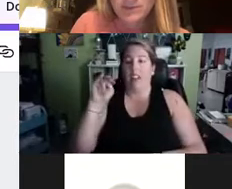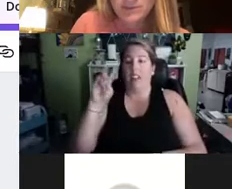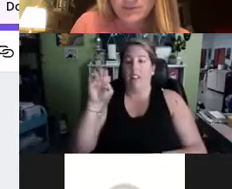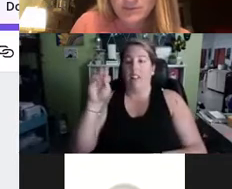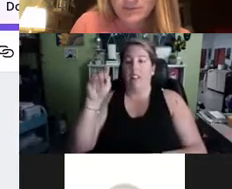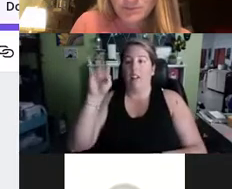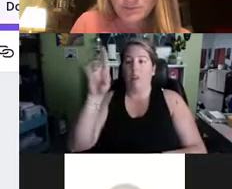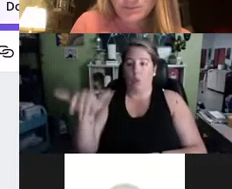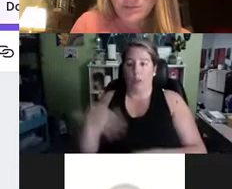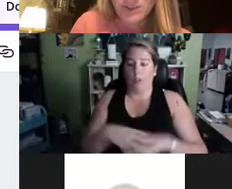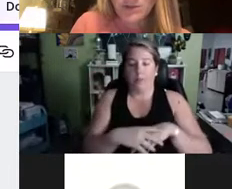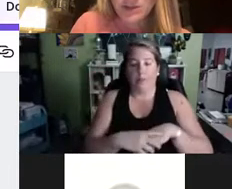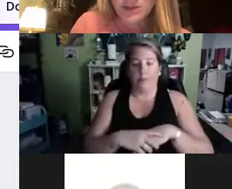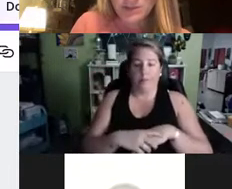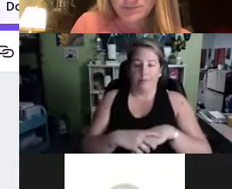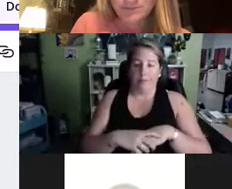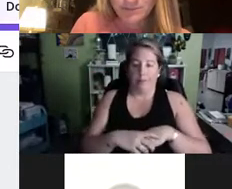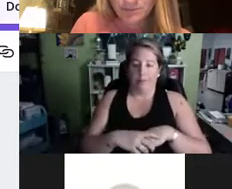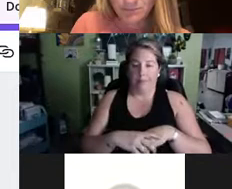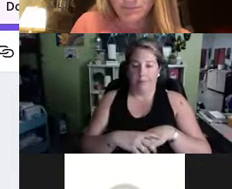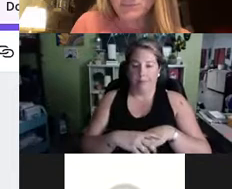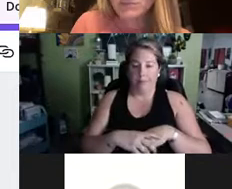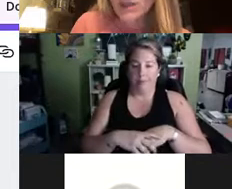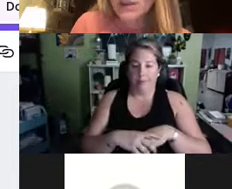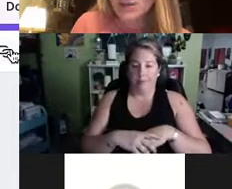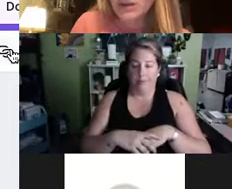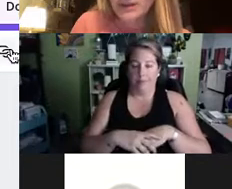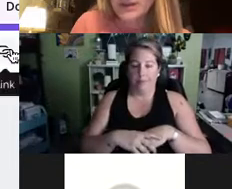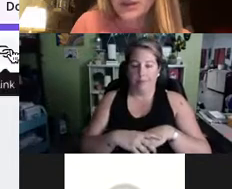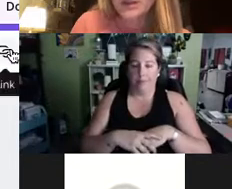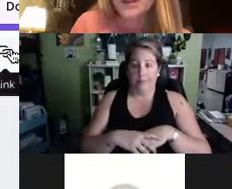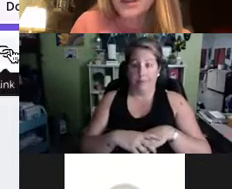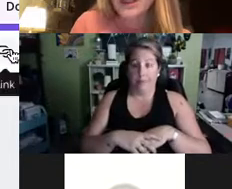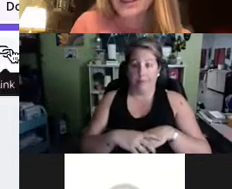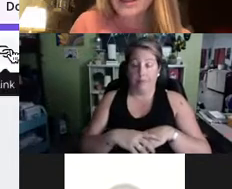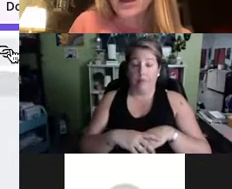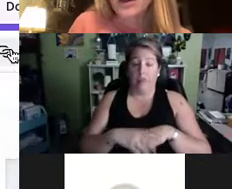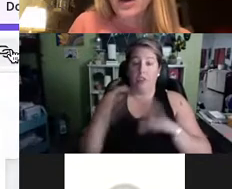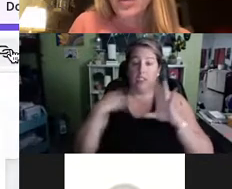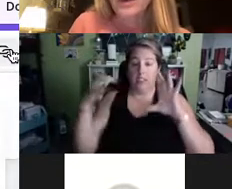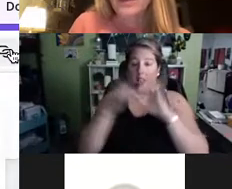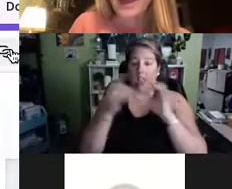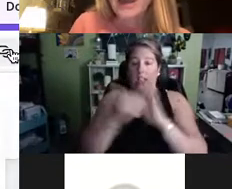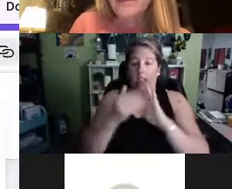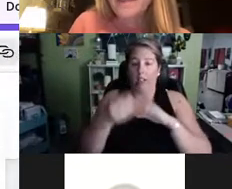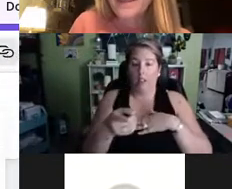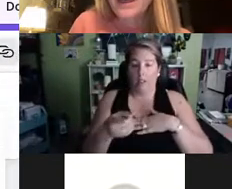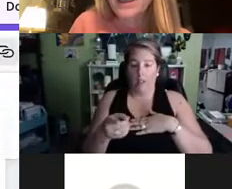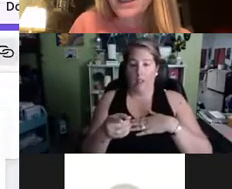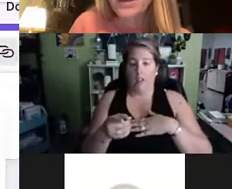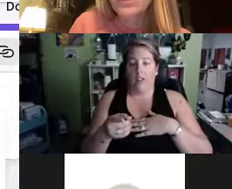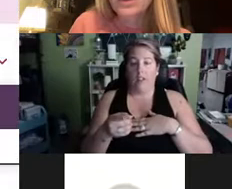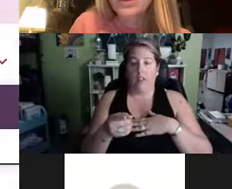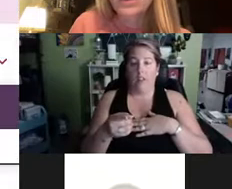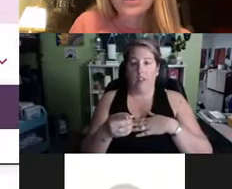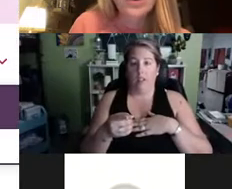Whoops. I do that all the time. Double click. Okay. I'm going to open up that. Then I